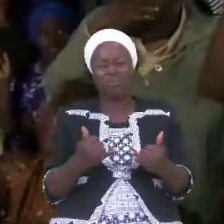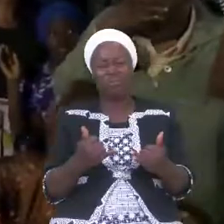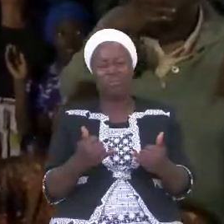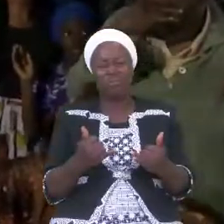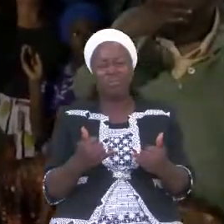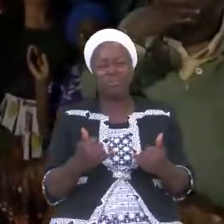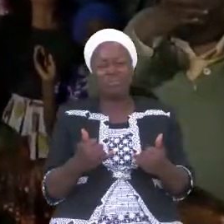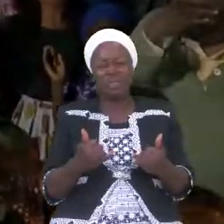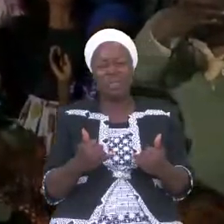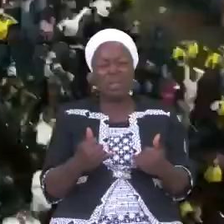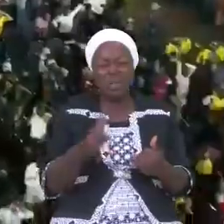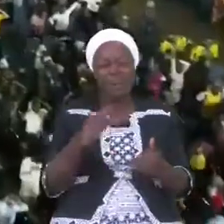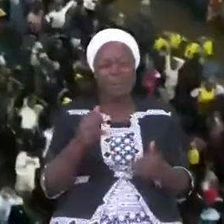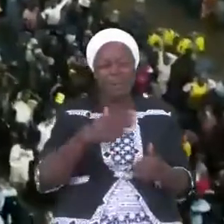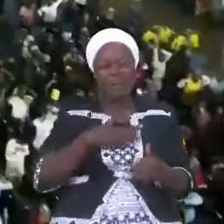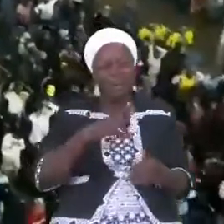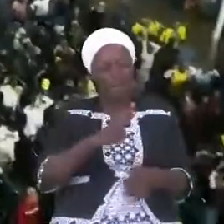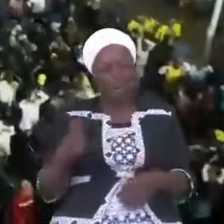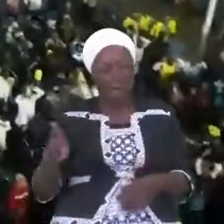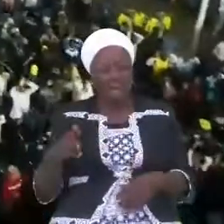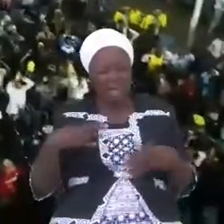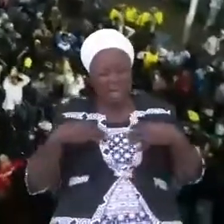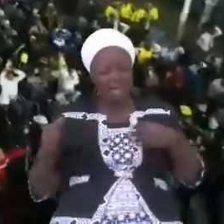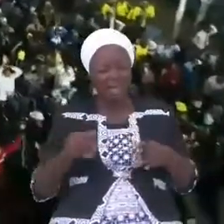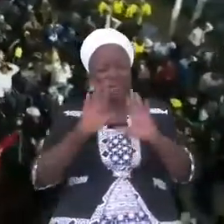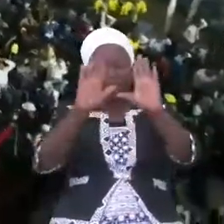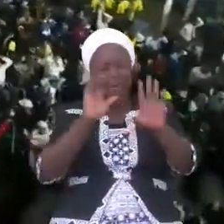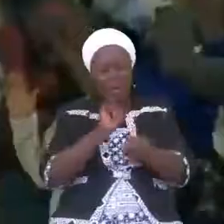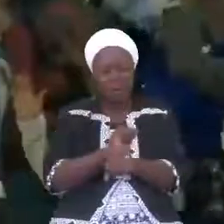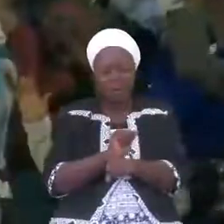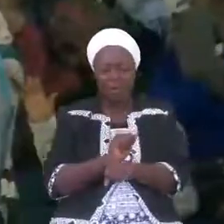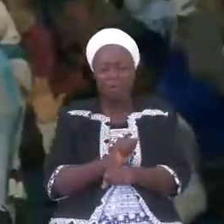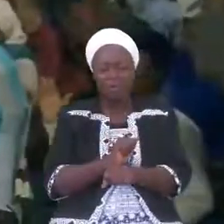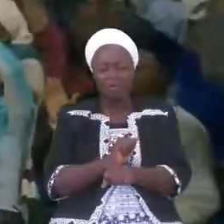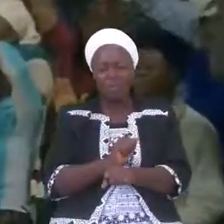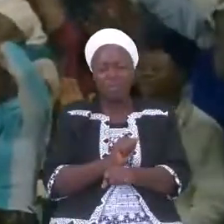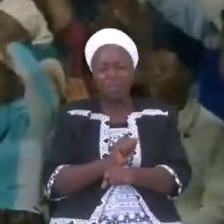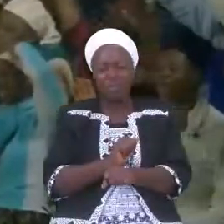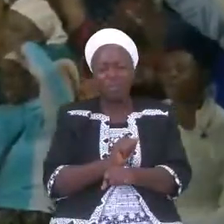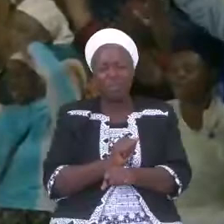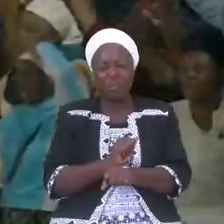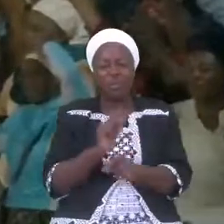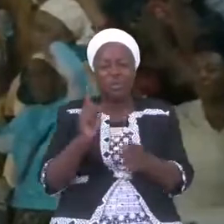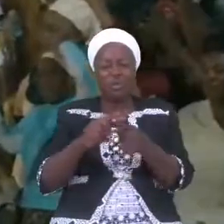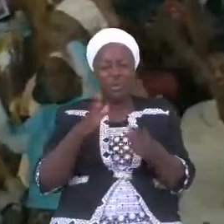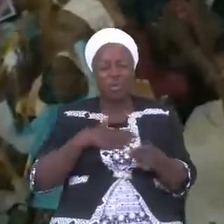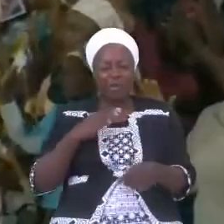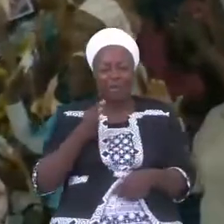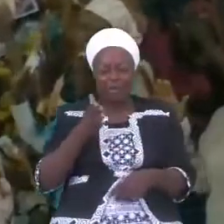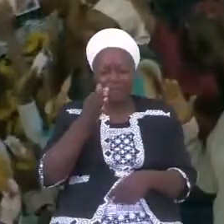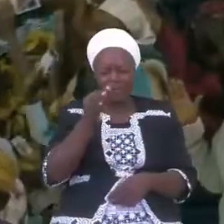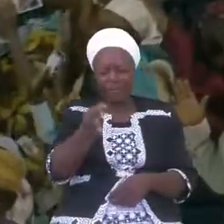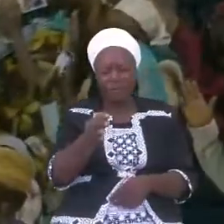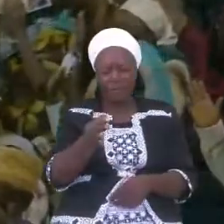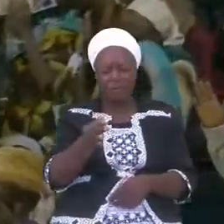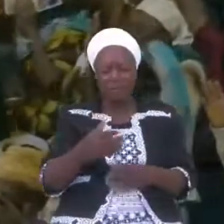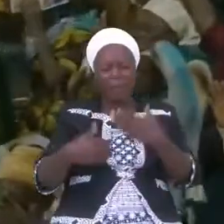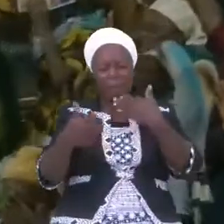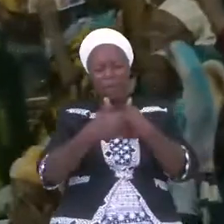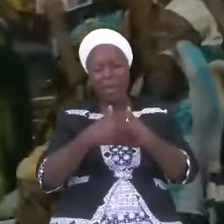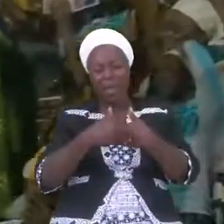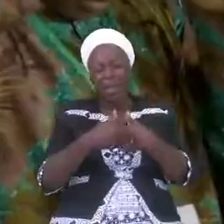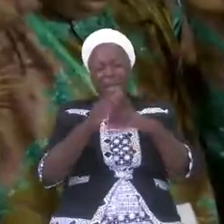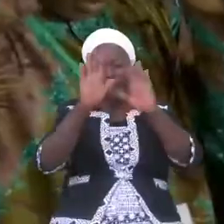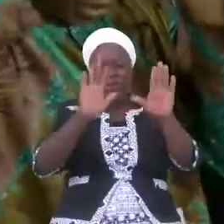On my right, healing miracle. To my front, to the back, miracle